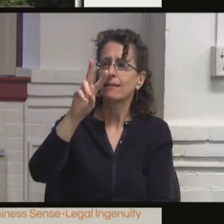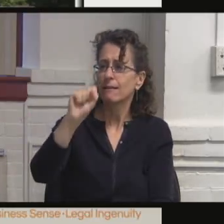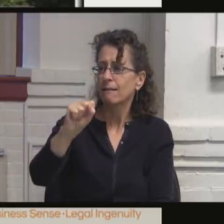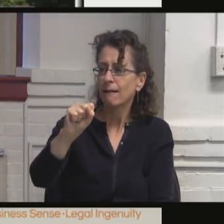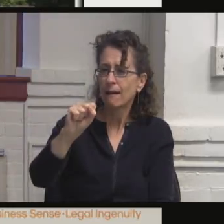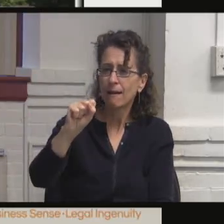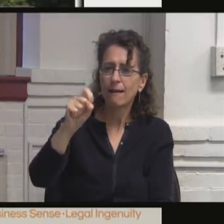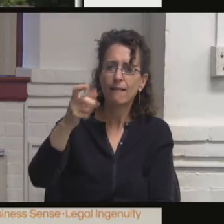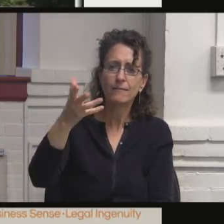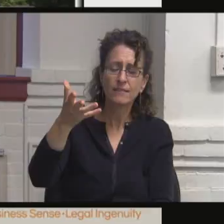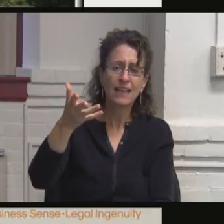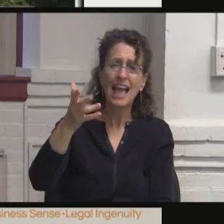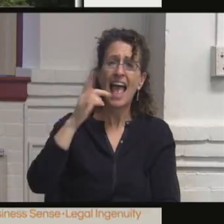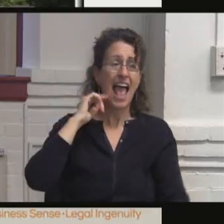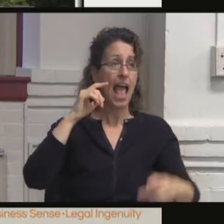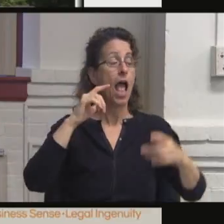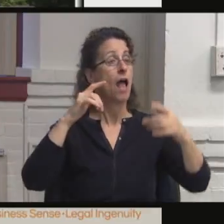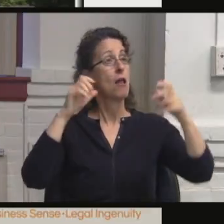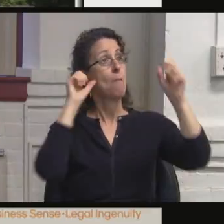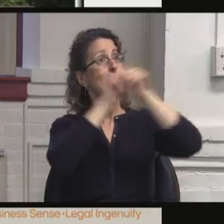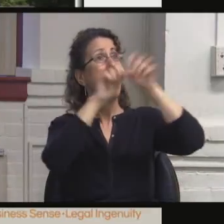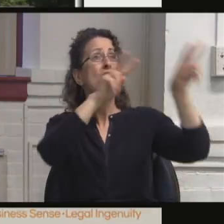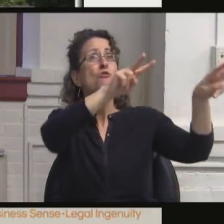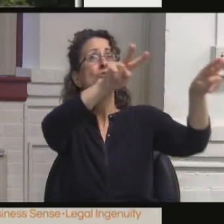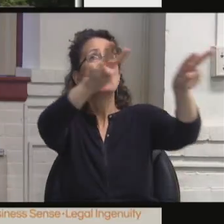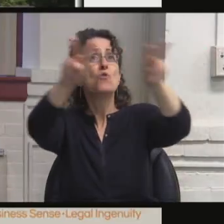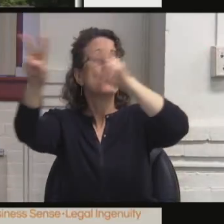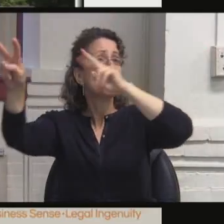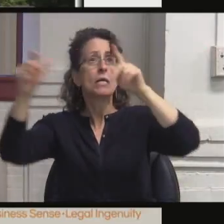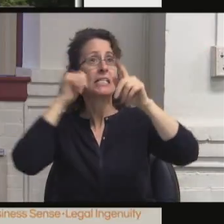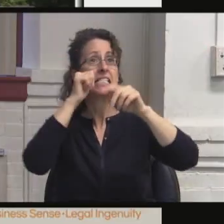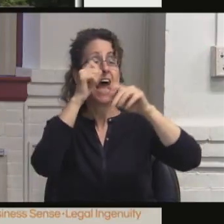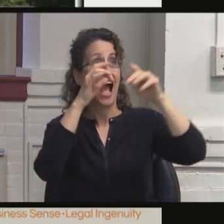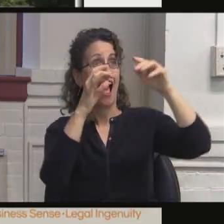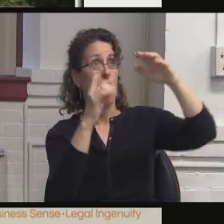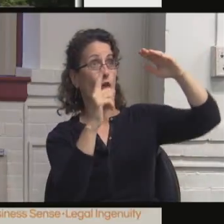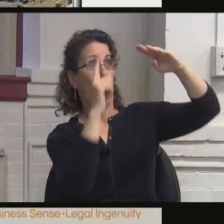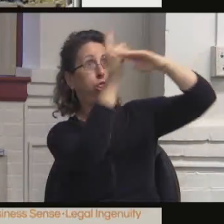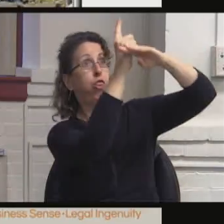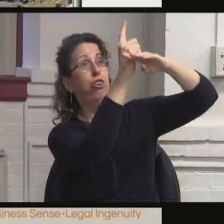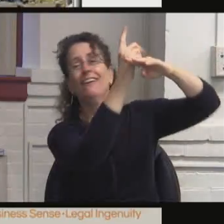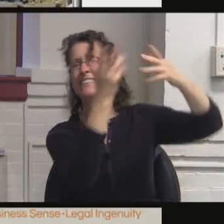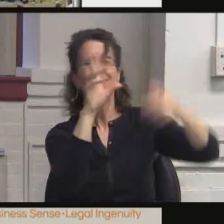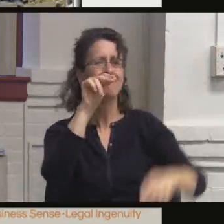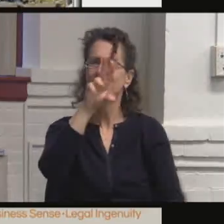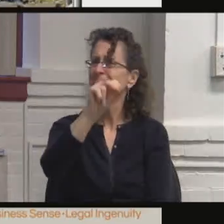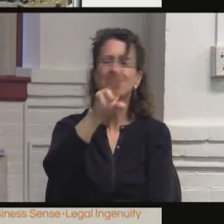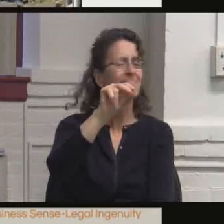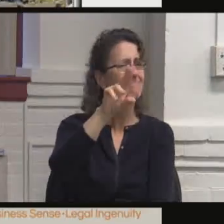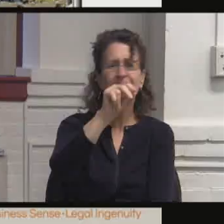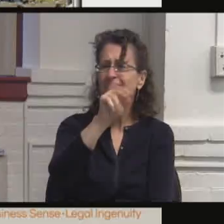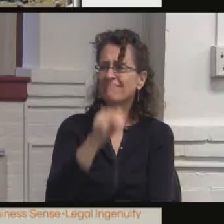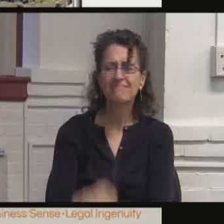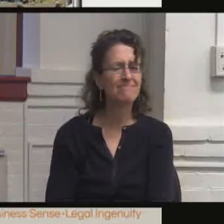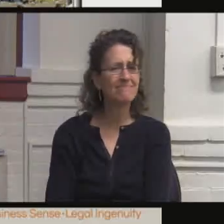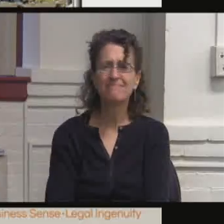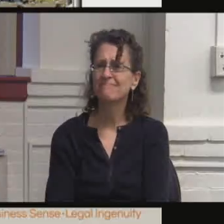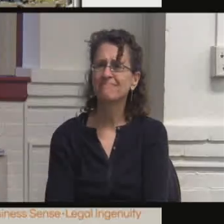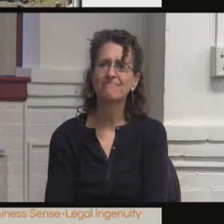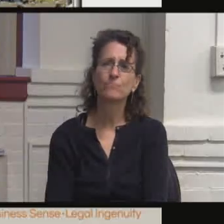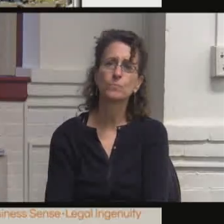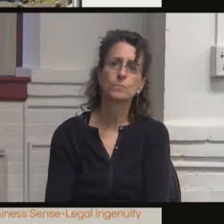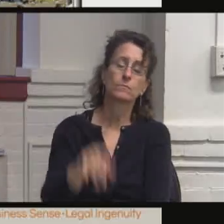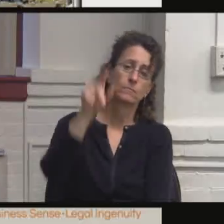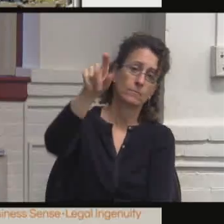not breaking any ridgeline for people who are coming through in terms of a real scenic resource that the town has. I would say this is